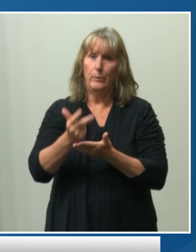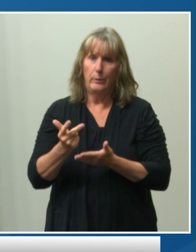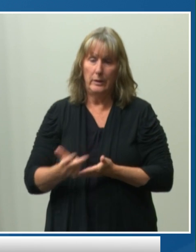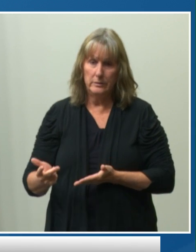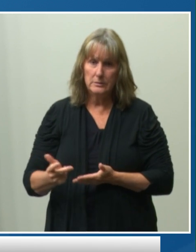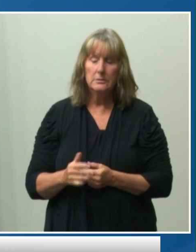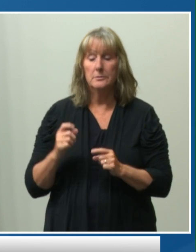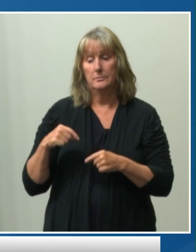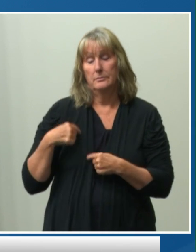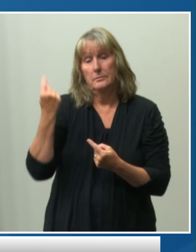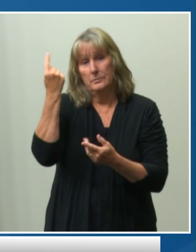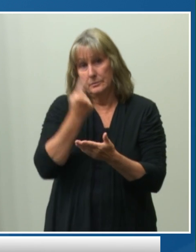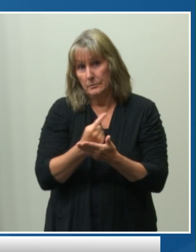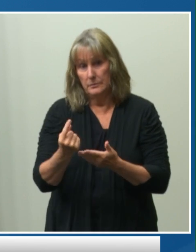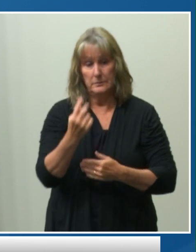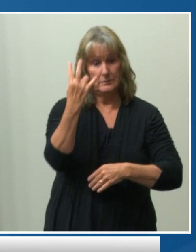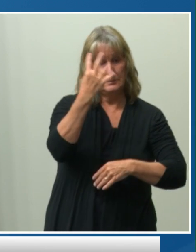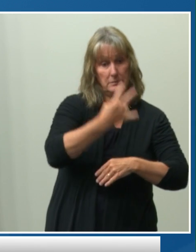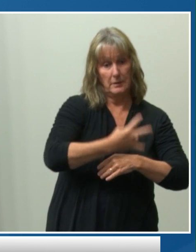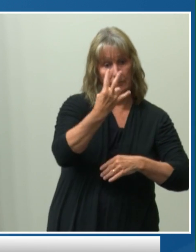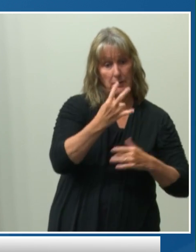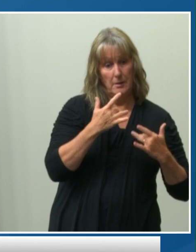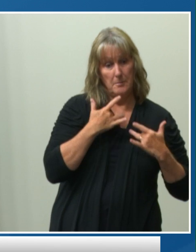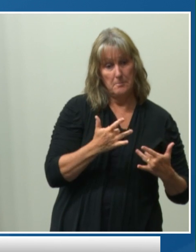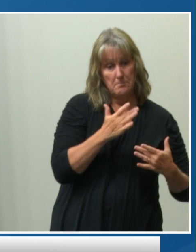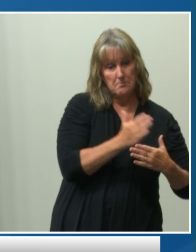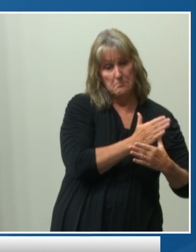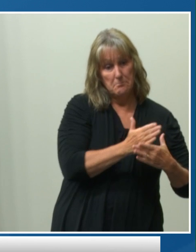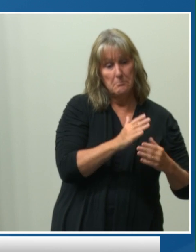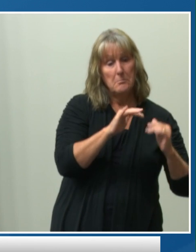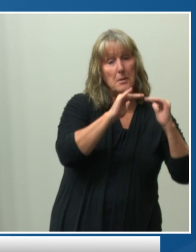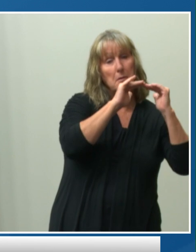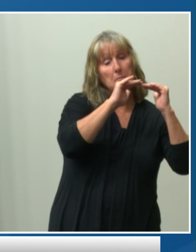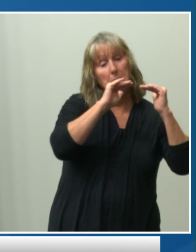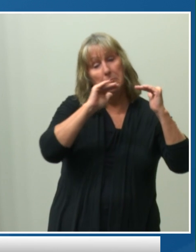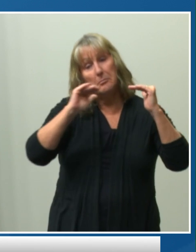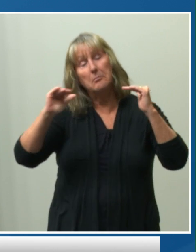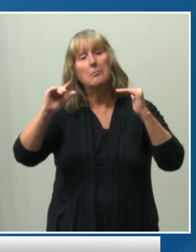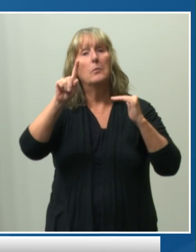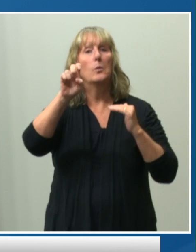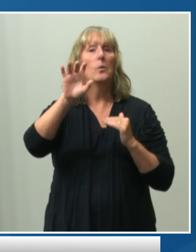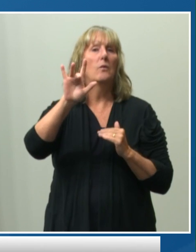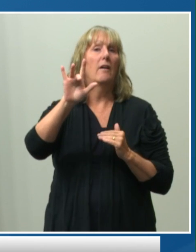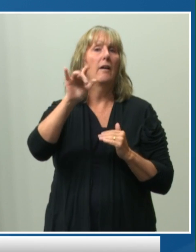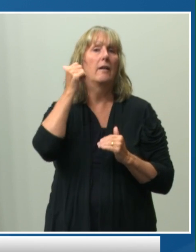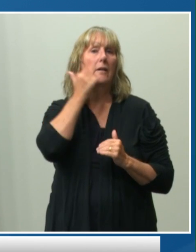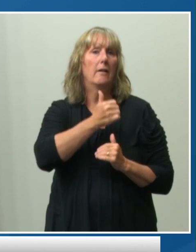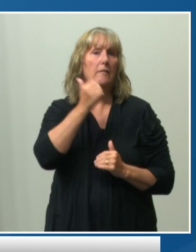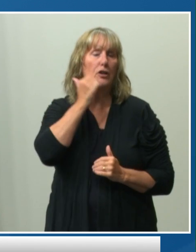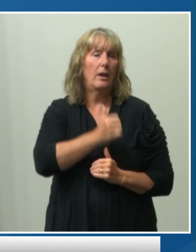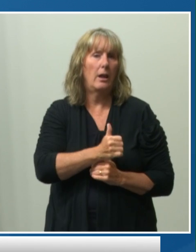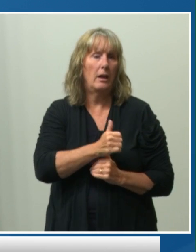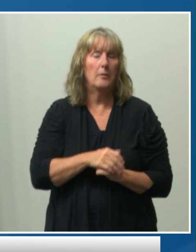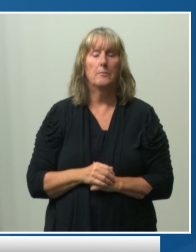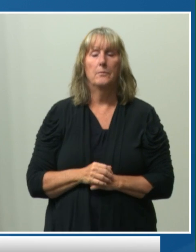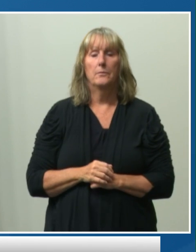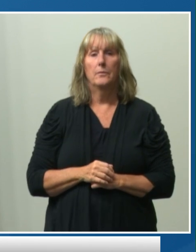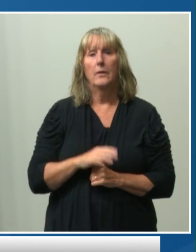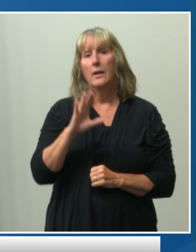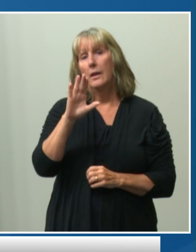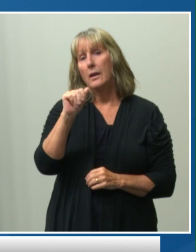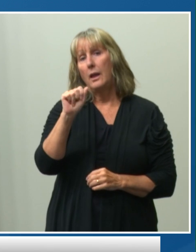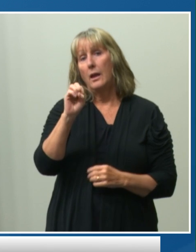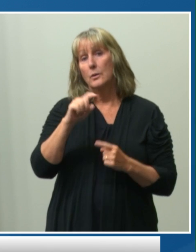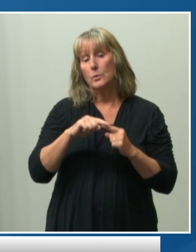Over the past week, the 7-day rolling average leveled off to about 125 cases per day. For the cases to